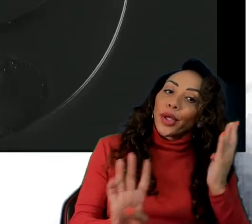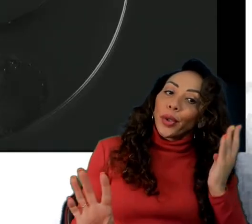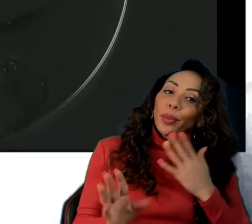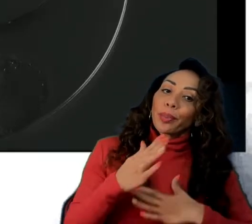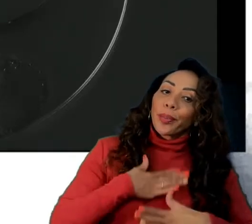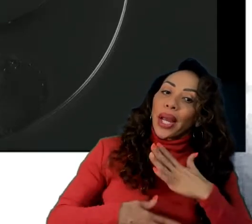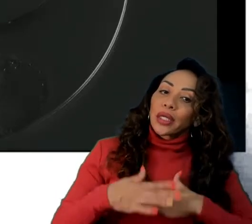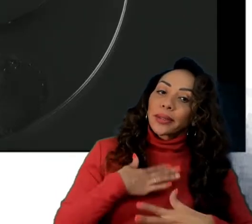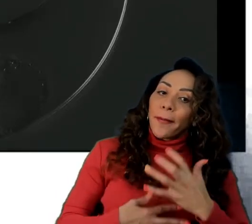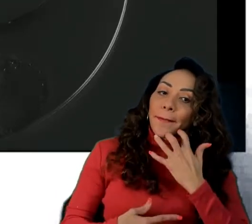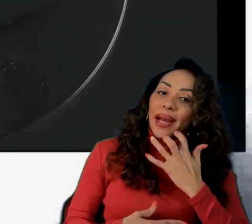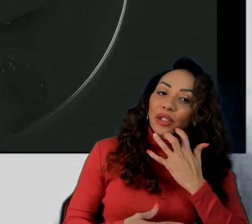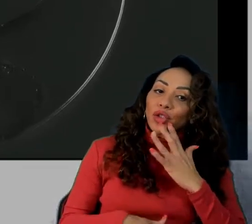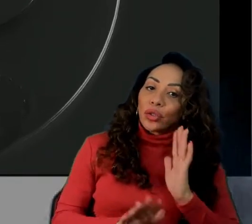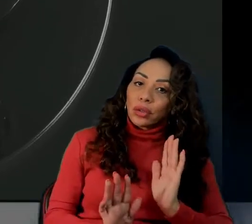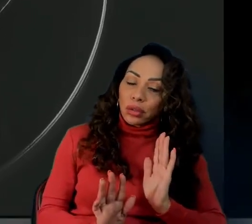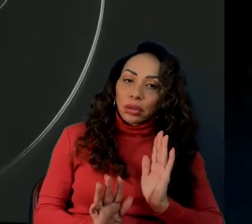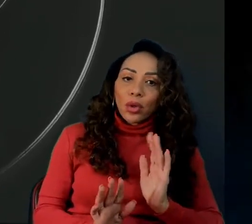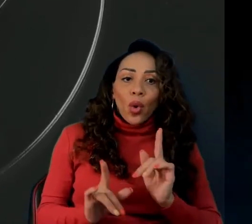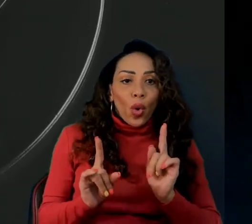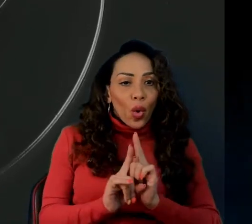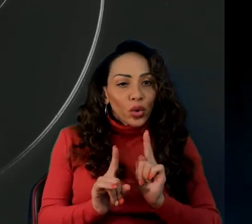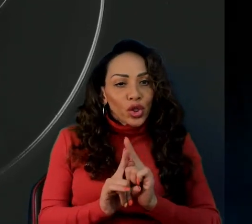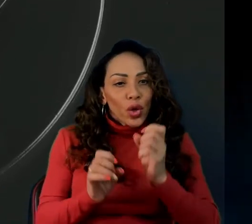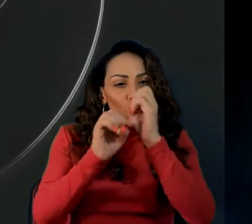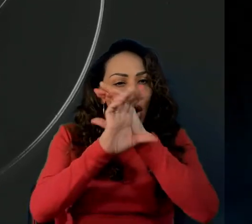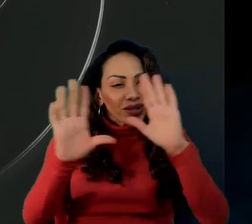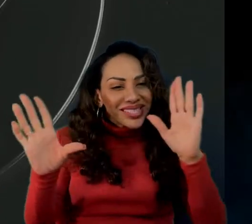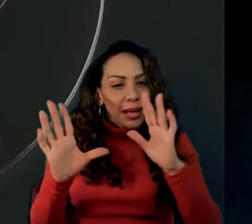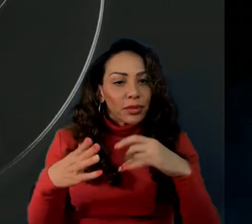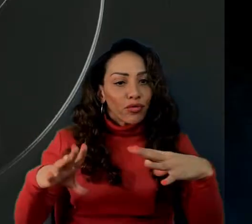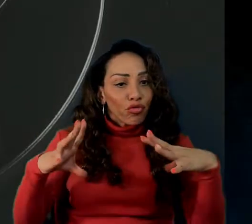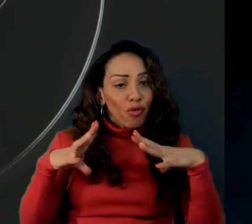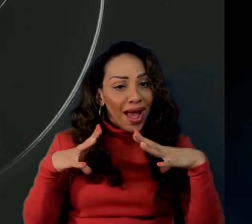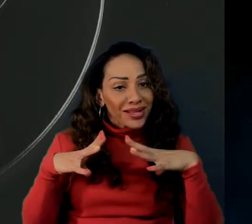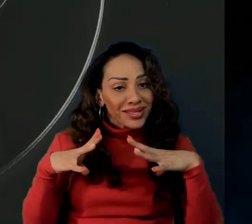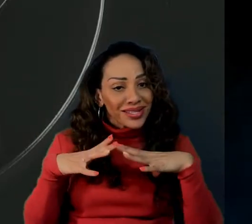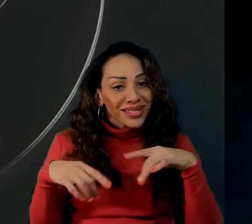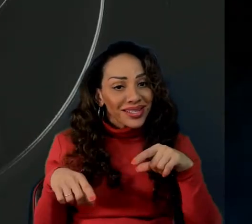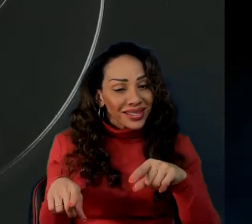So there's this idea of rest as well. So the idea is rest unproductive.